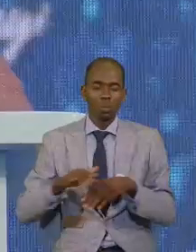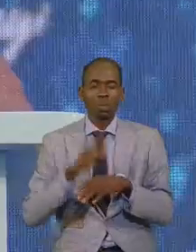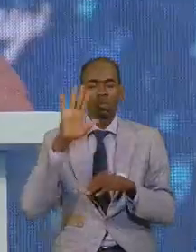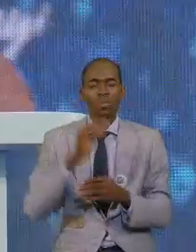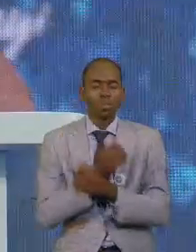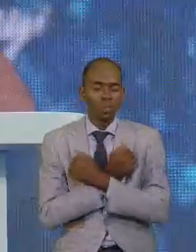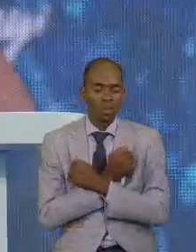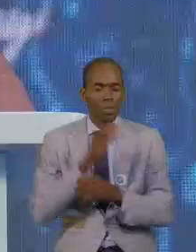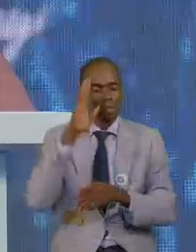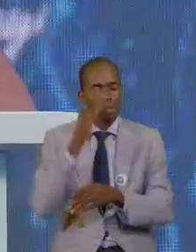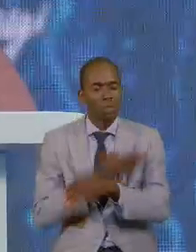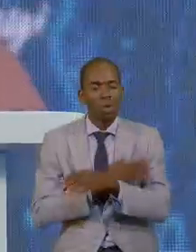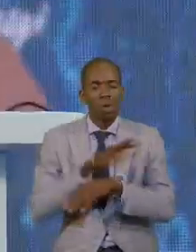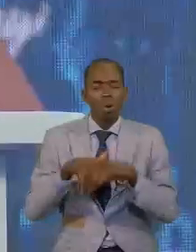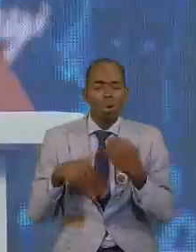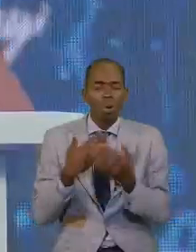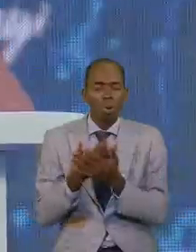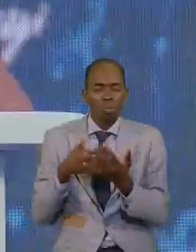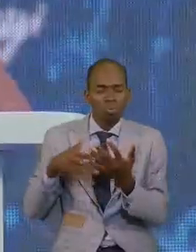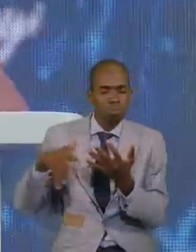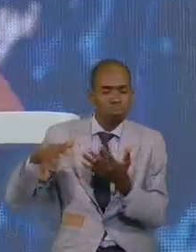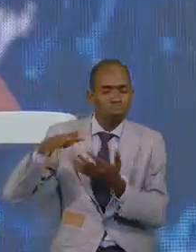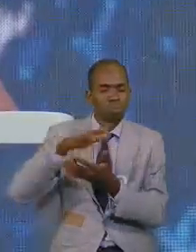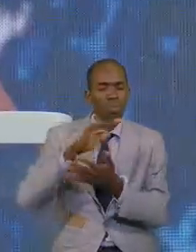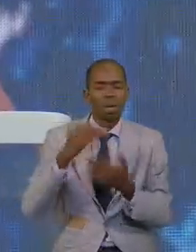All these have responded to the invitation,